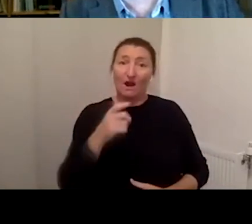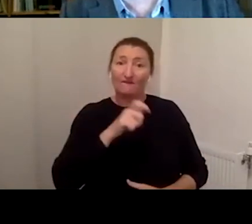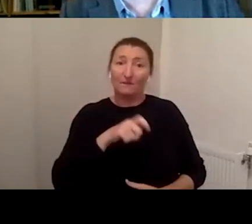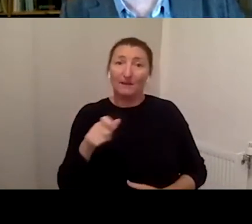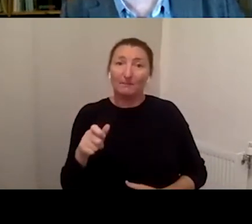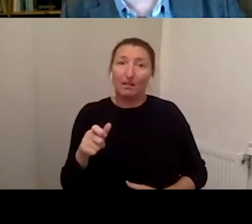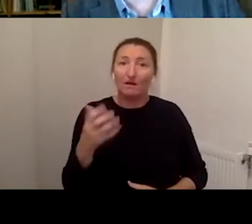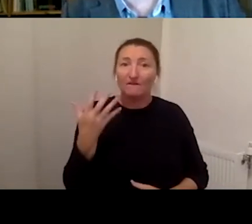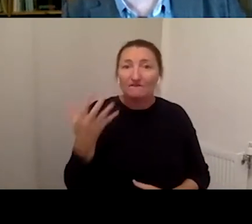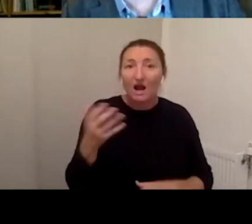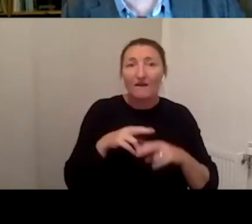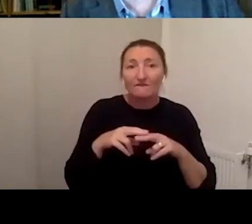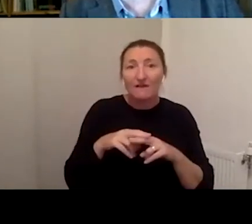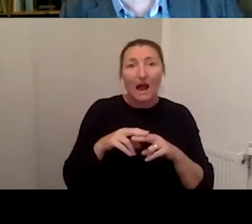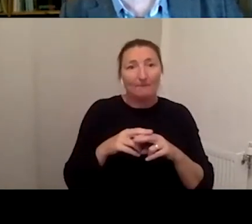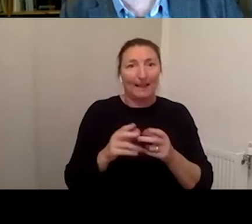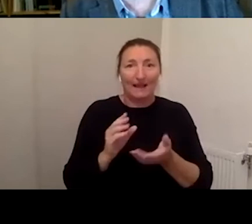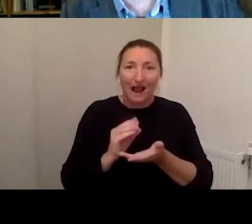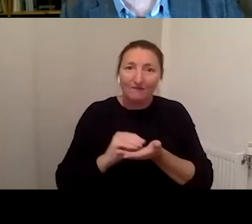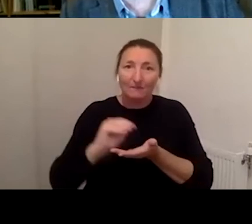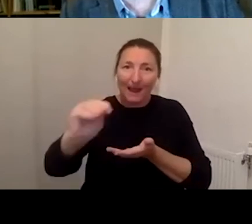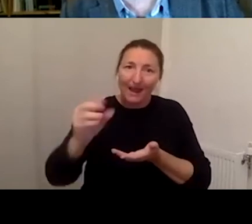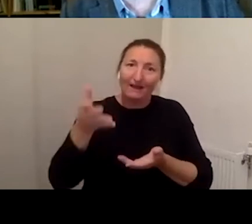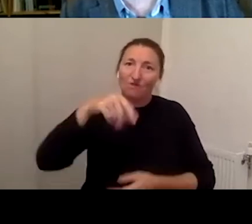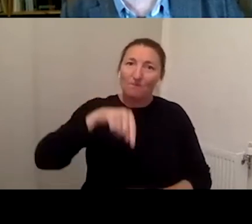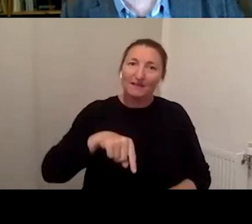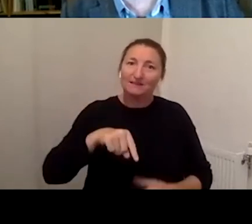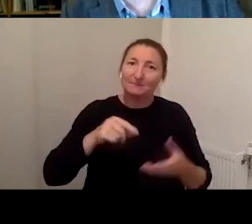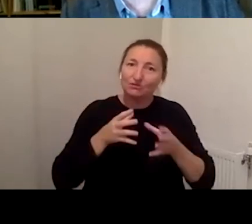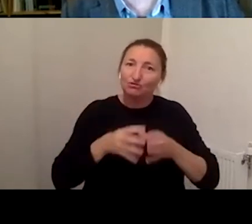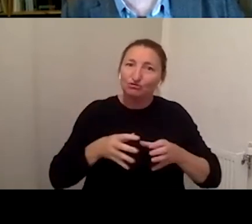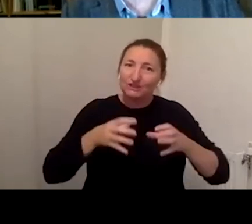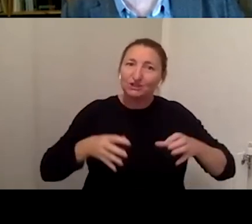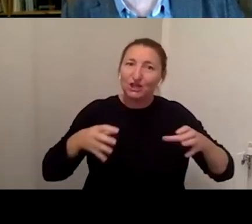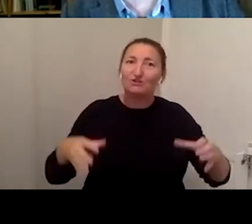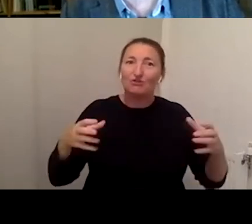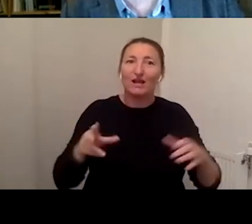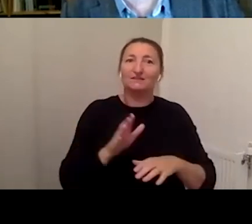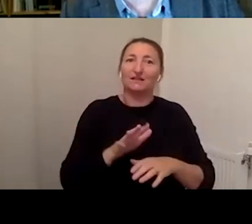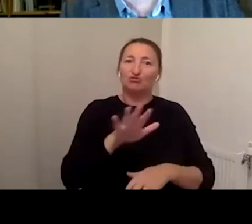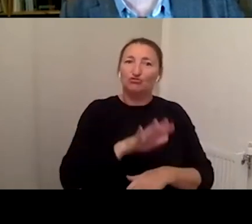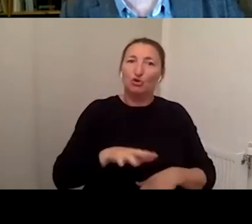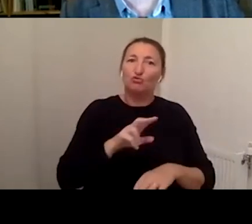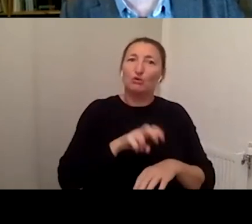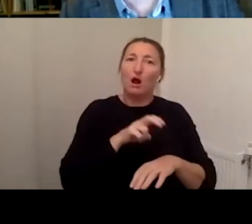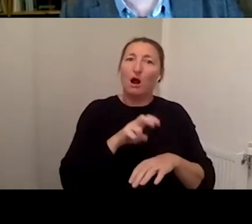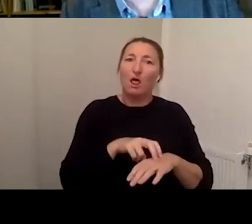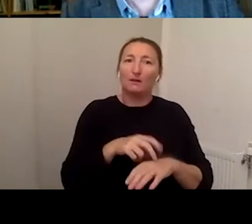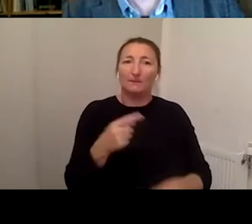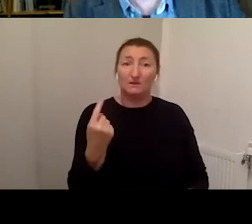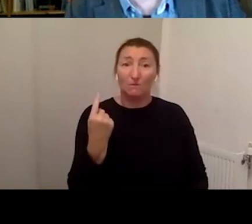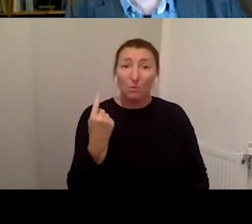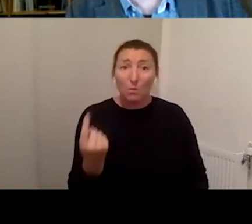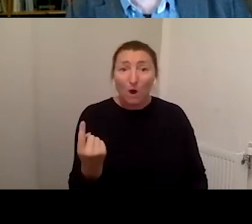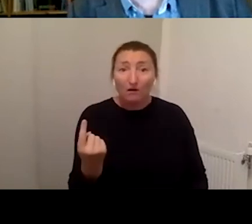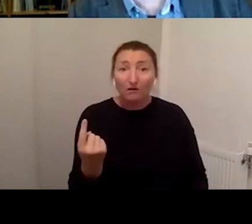families. Now you're regenerating rural Ireland. So suddenly the co-op is starting to see opportunities, all because we took this one ballsy effort to